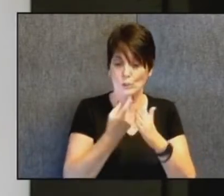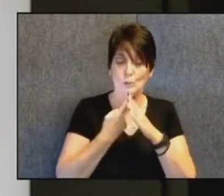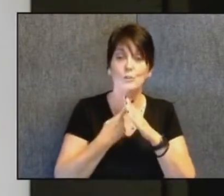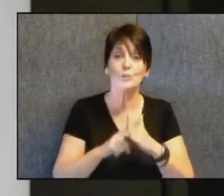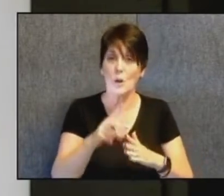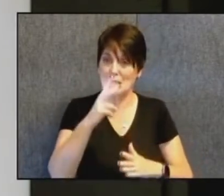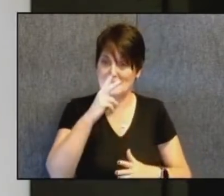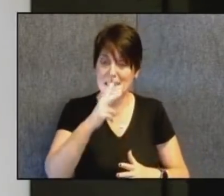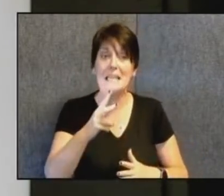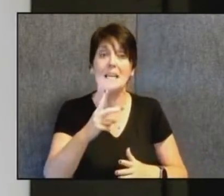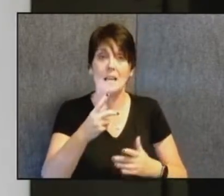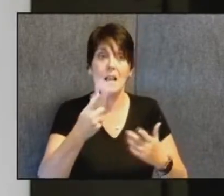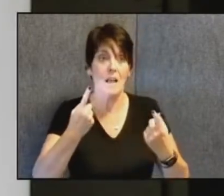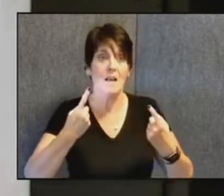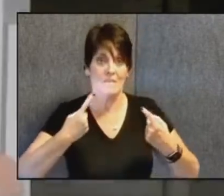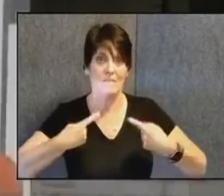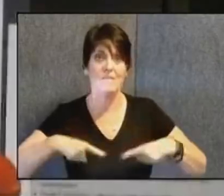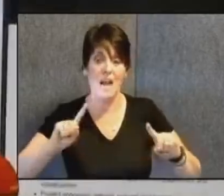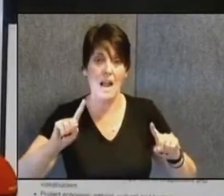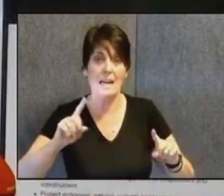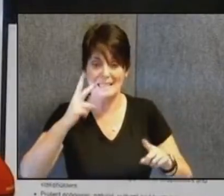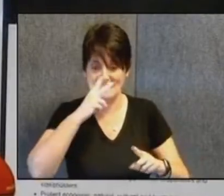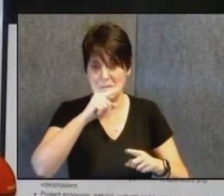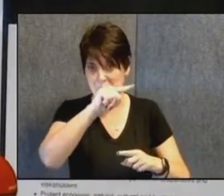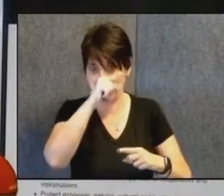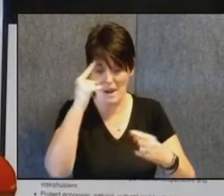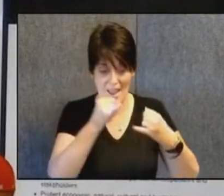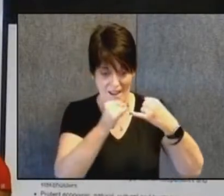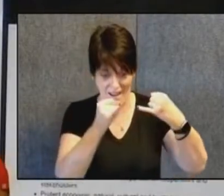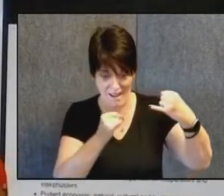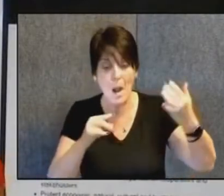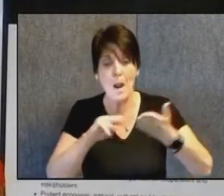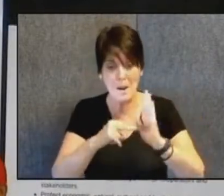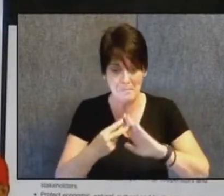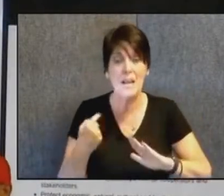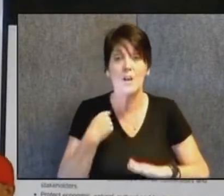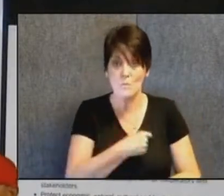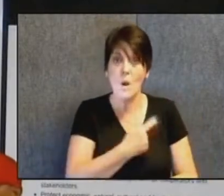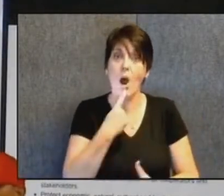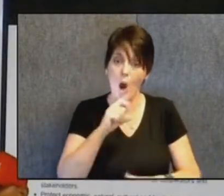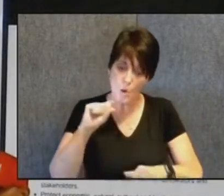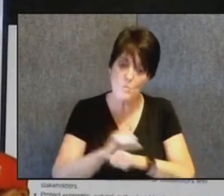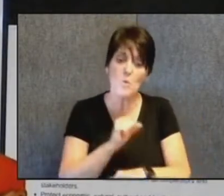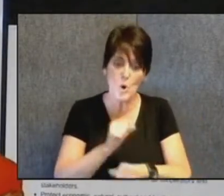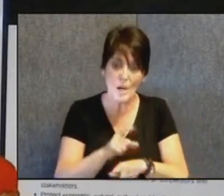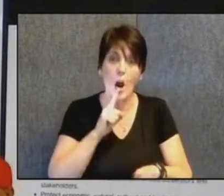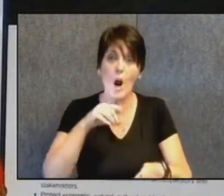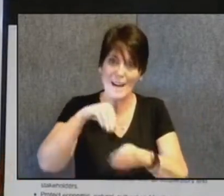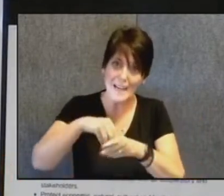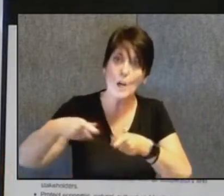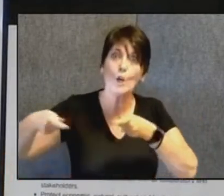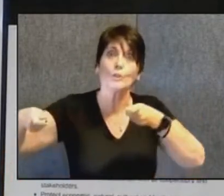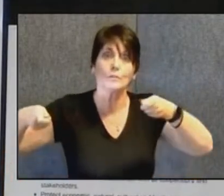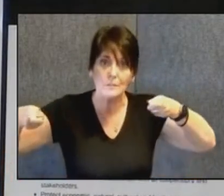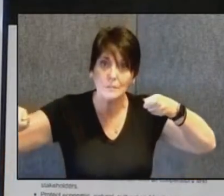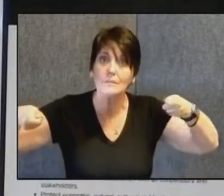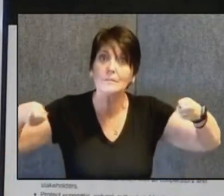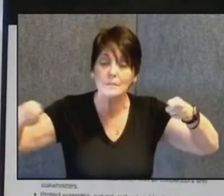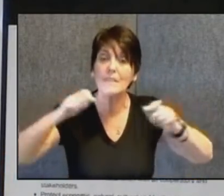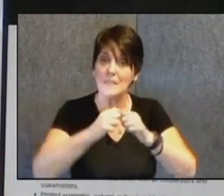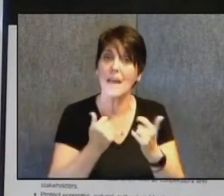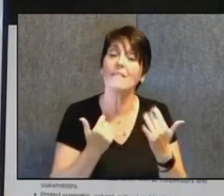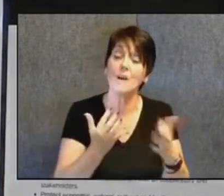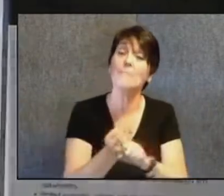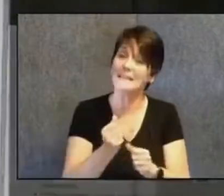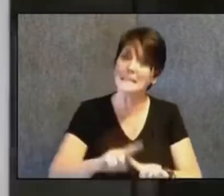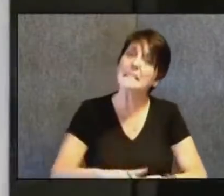fruits of those labors. We're starting to see the black line continue. We're starting to gain ground on this fire, and it is making